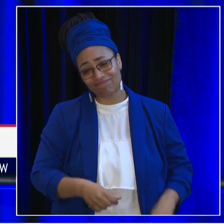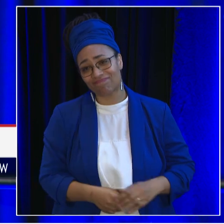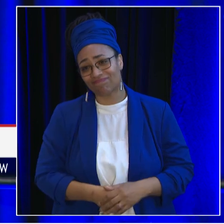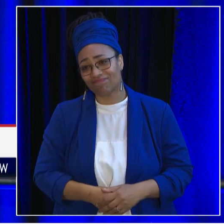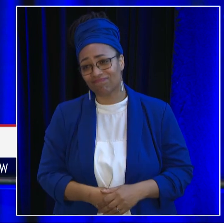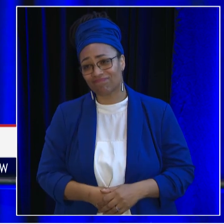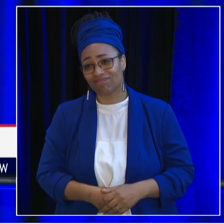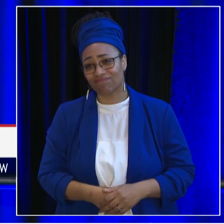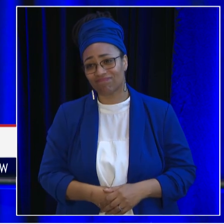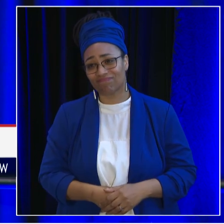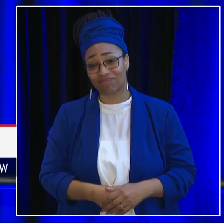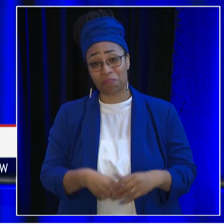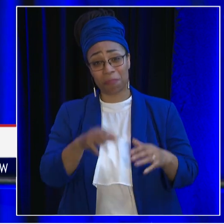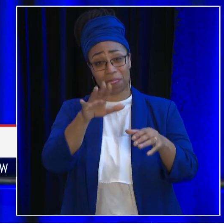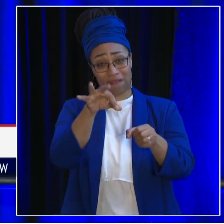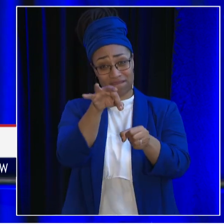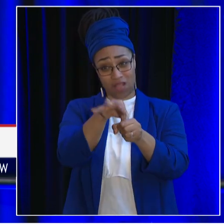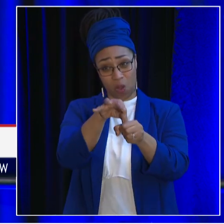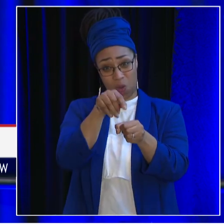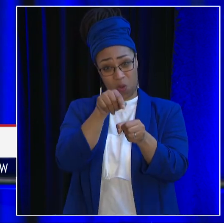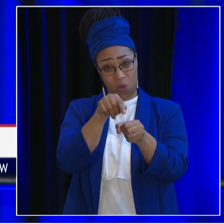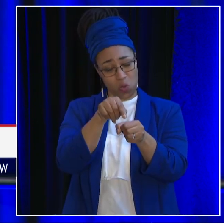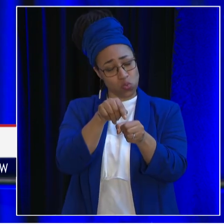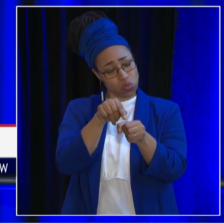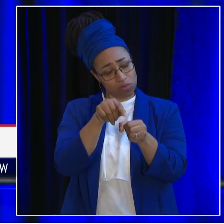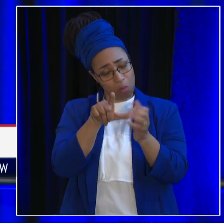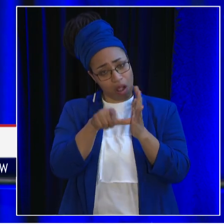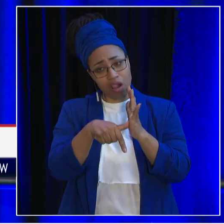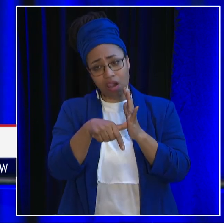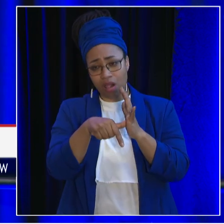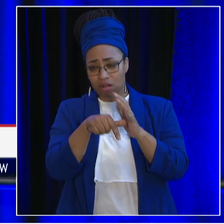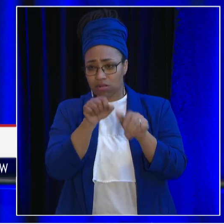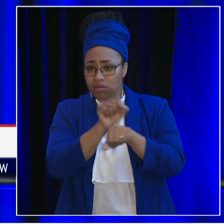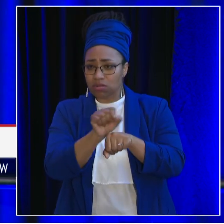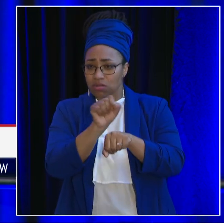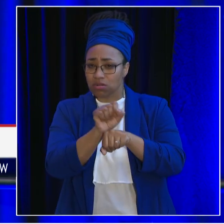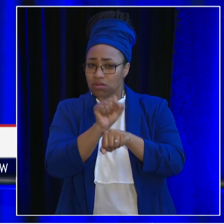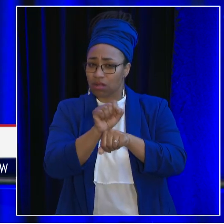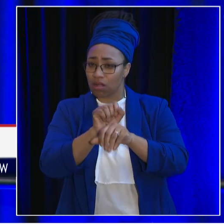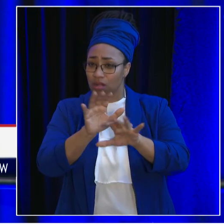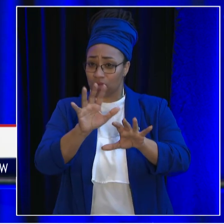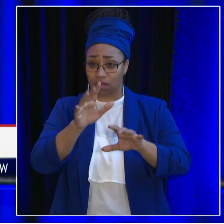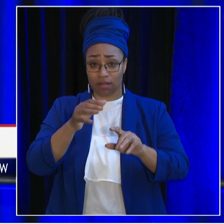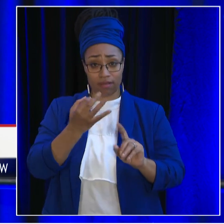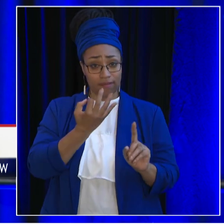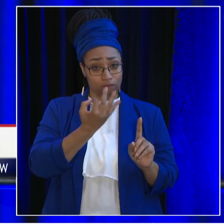They'll vote to take away your voting rights on Friday and then go to church on Sunday.